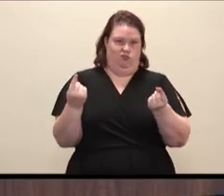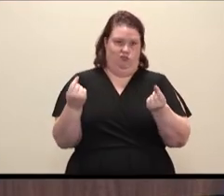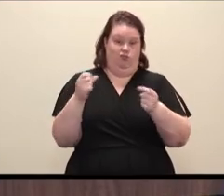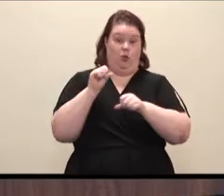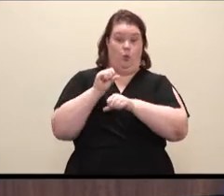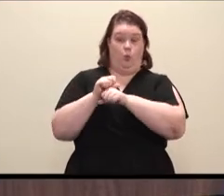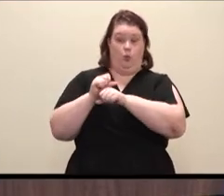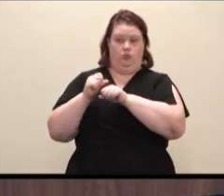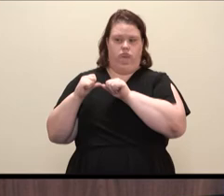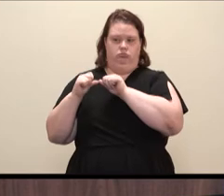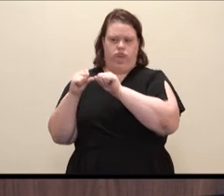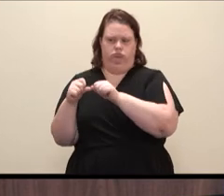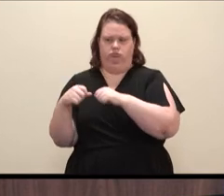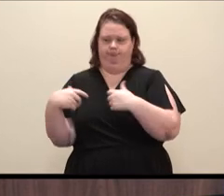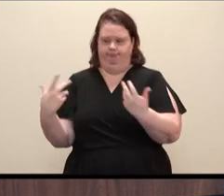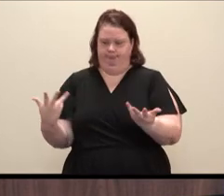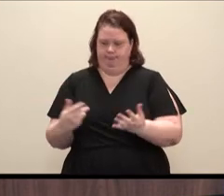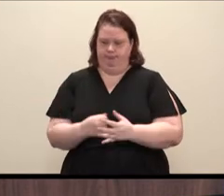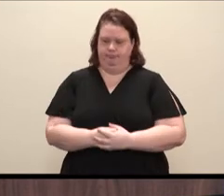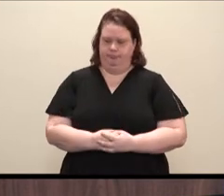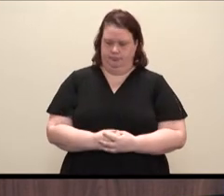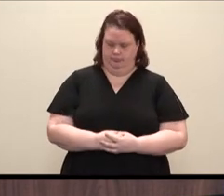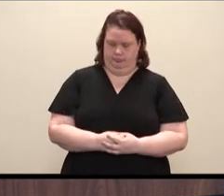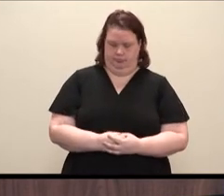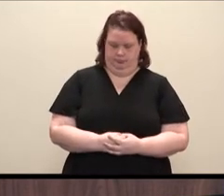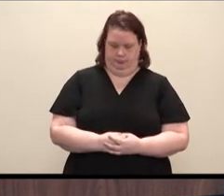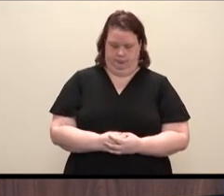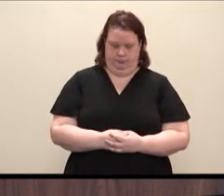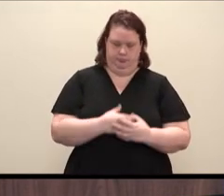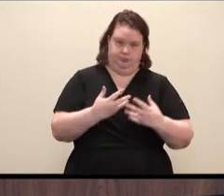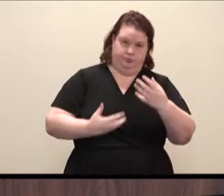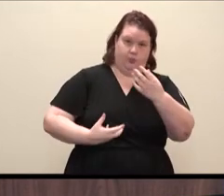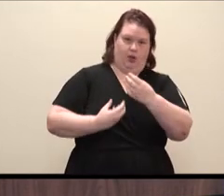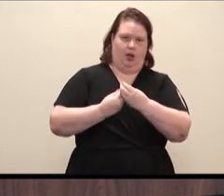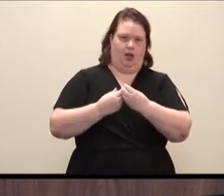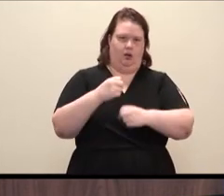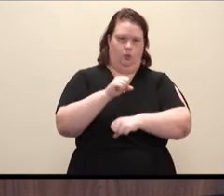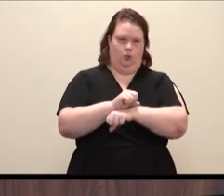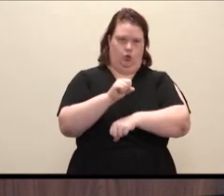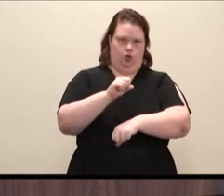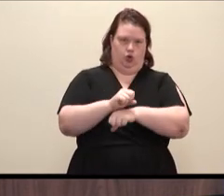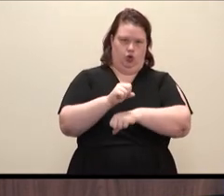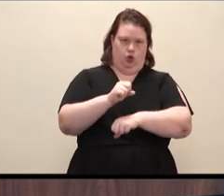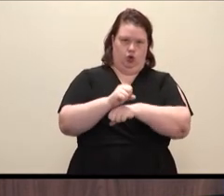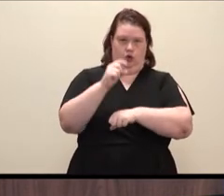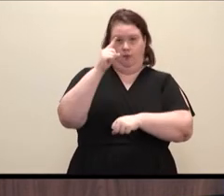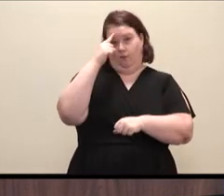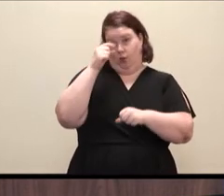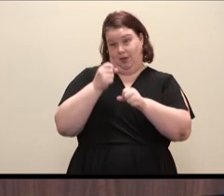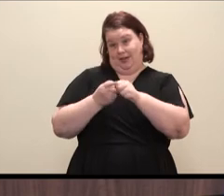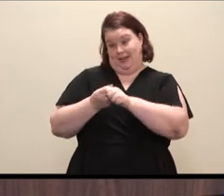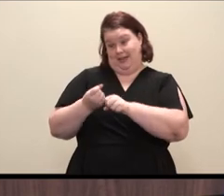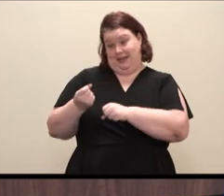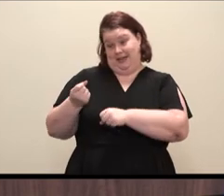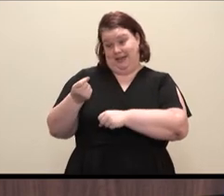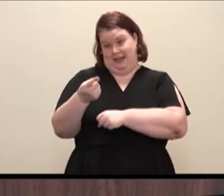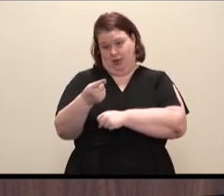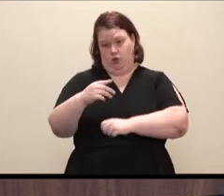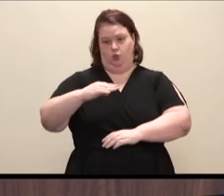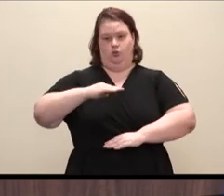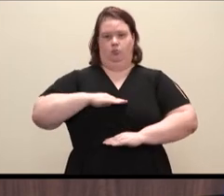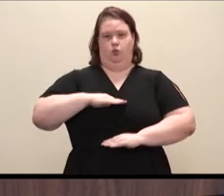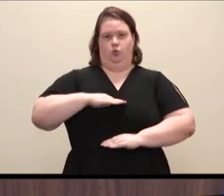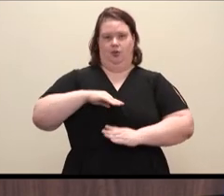going to continue, and then work that we will add to support this process next year of addressing our student